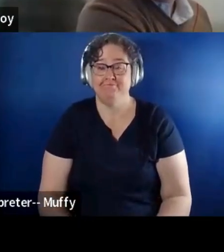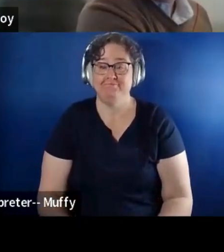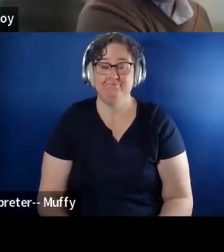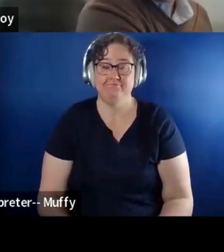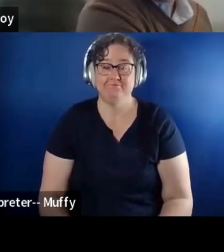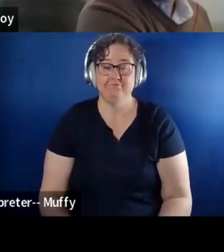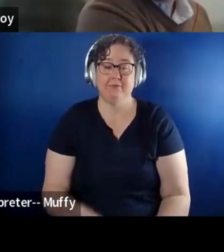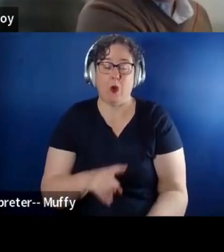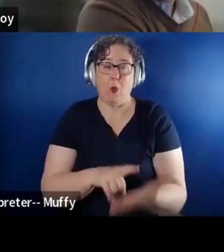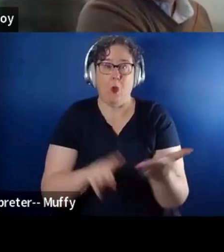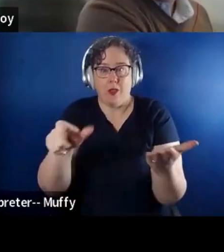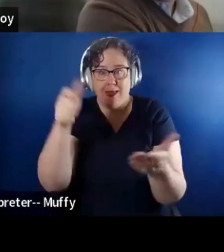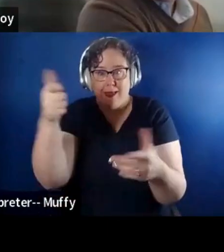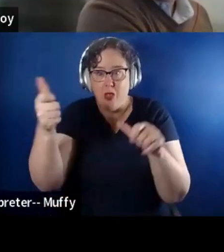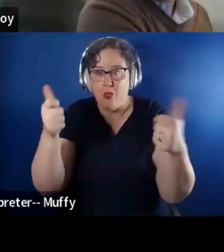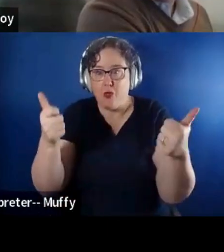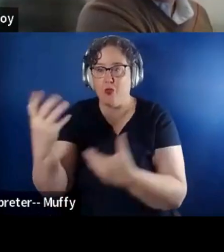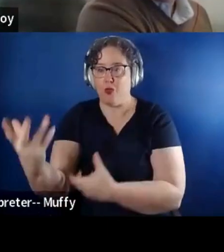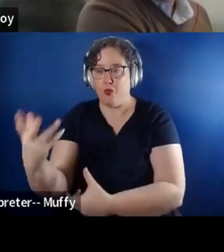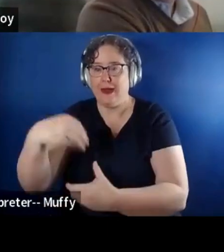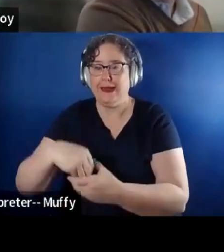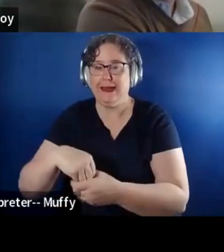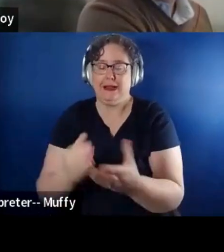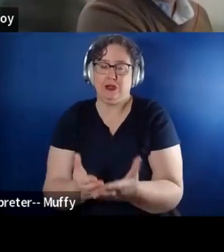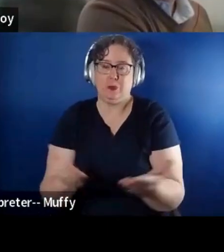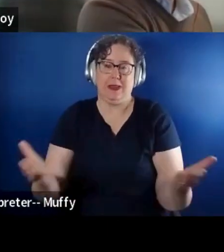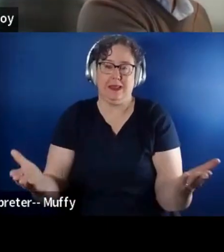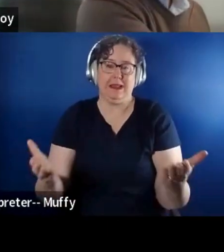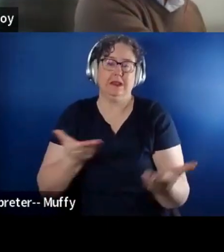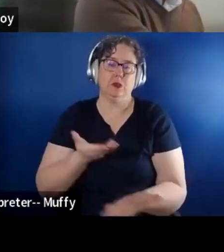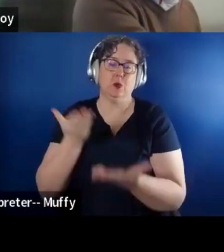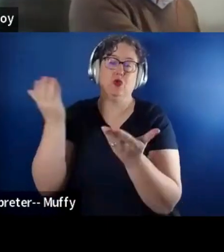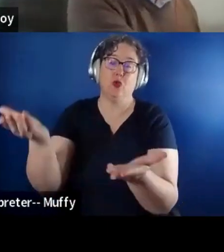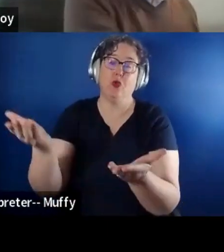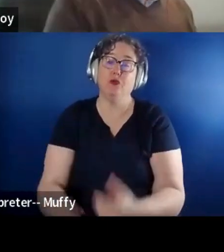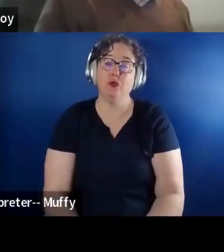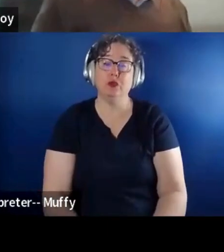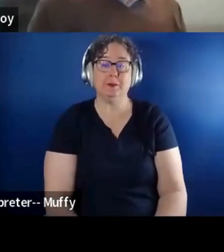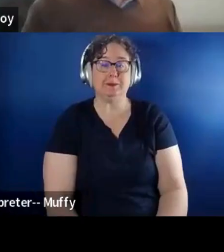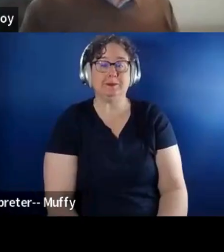what are those other engagement things that we can offer?